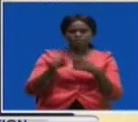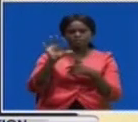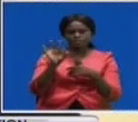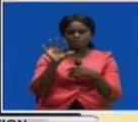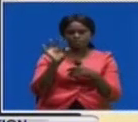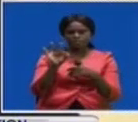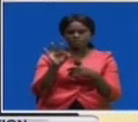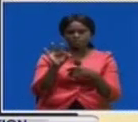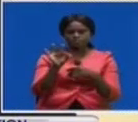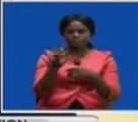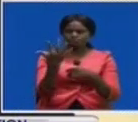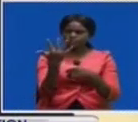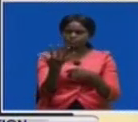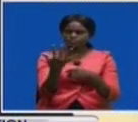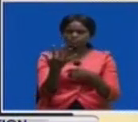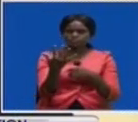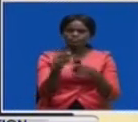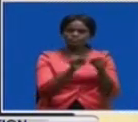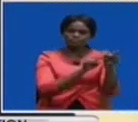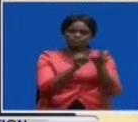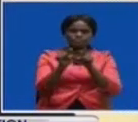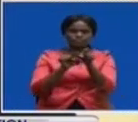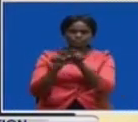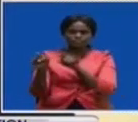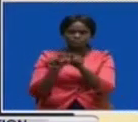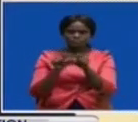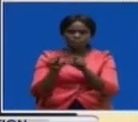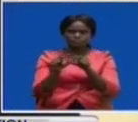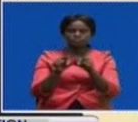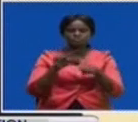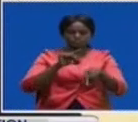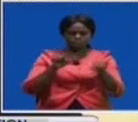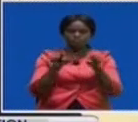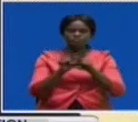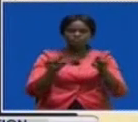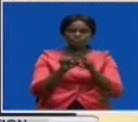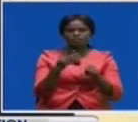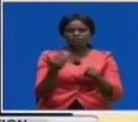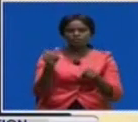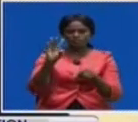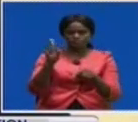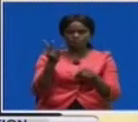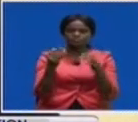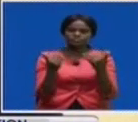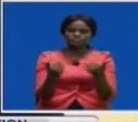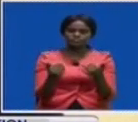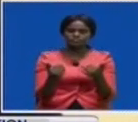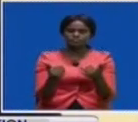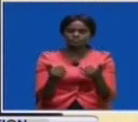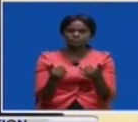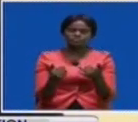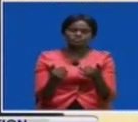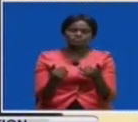we have 5 league championships in a year. So even this time it's the same thing. Then the 6th one normally is